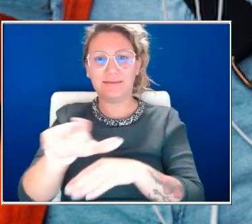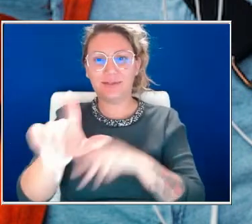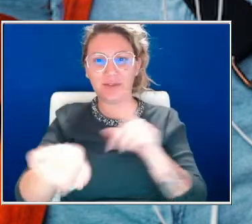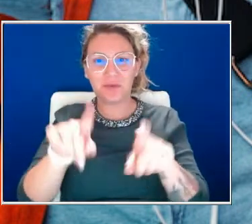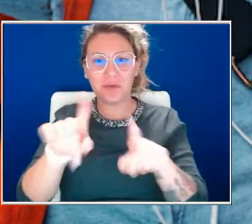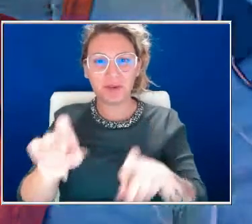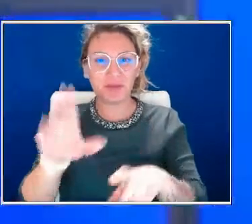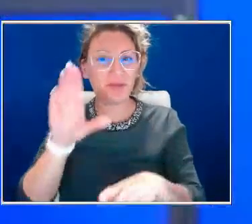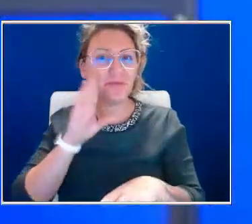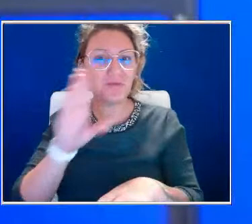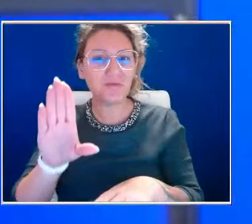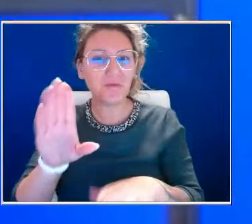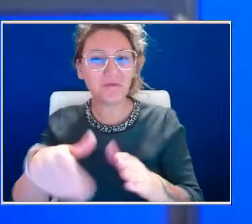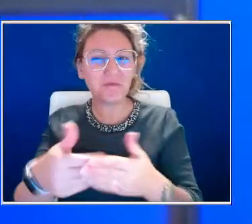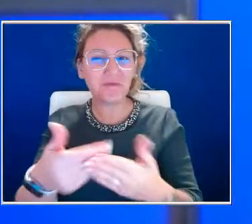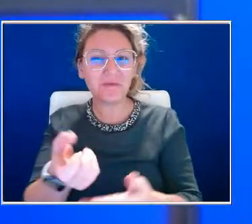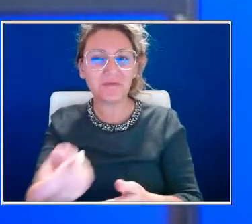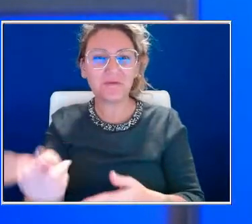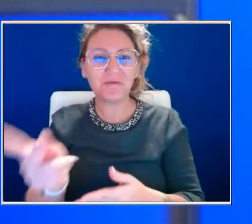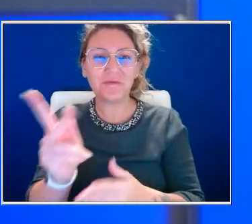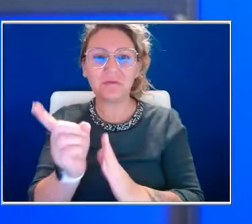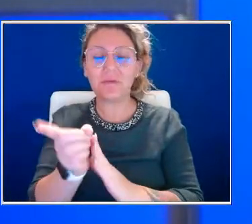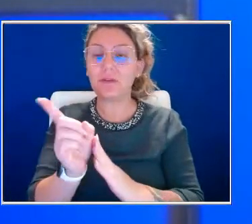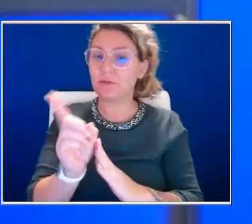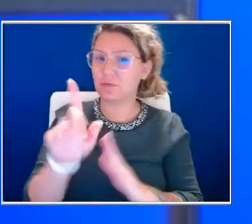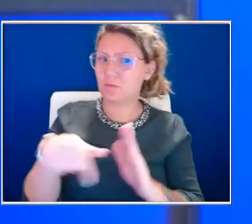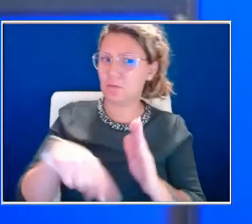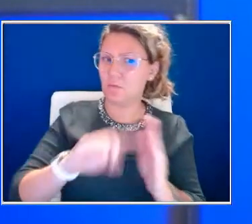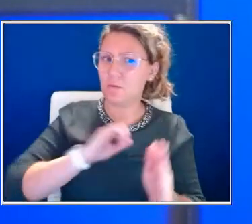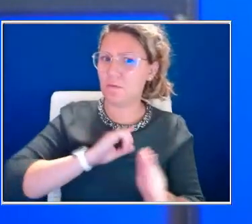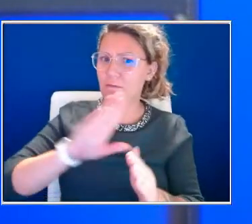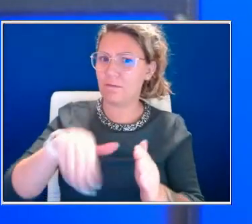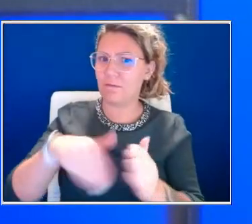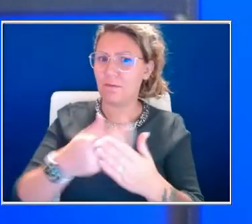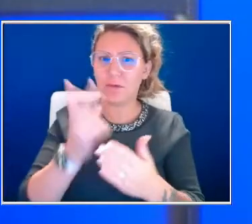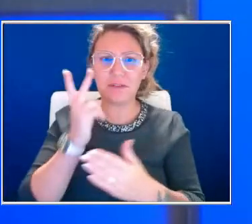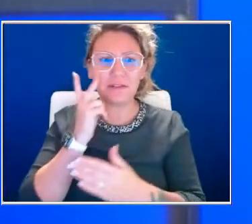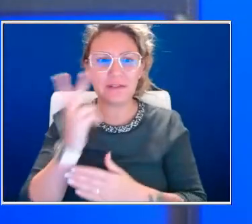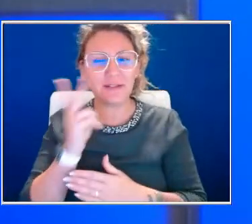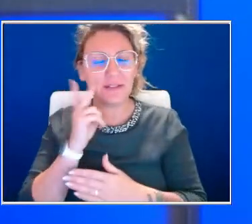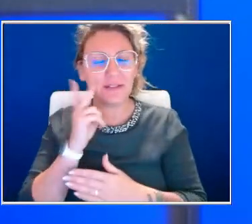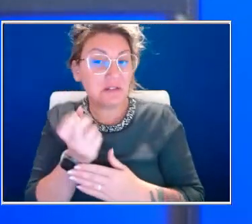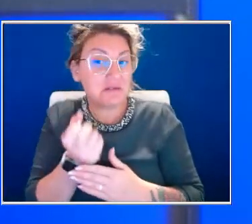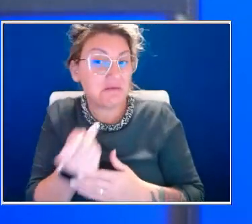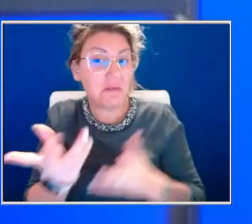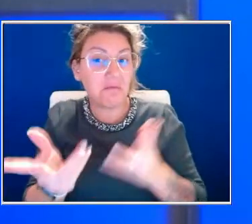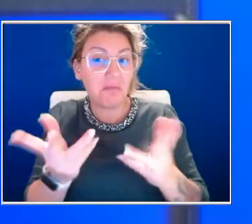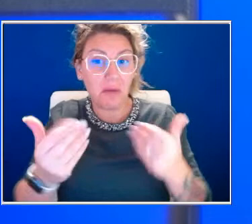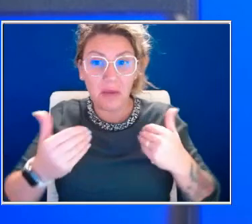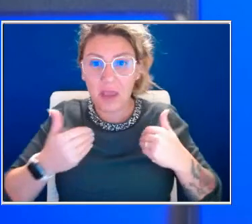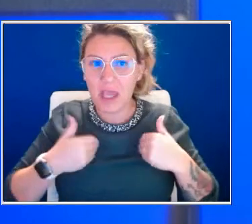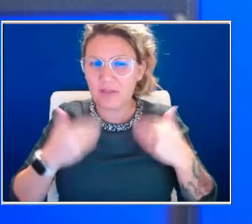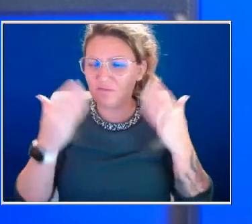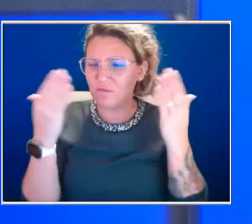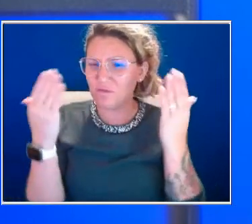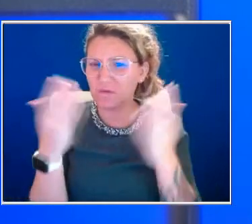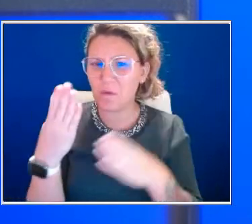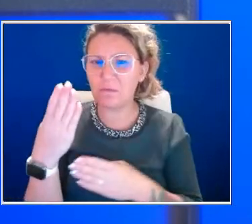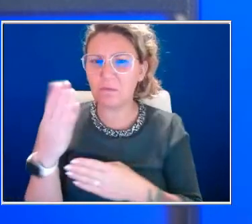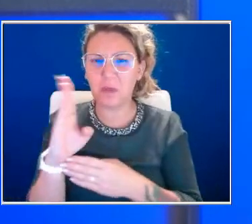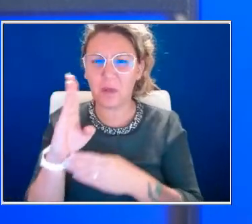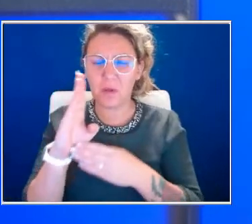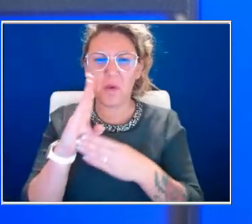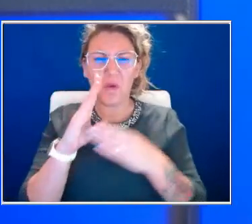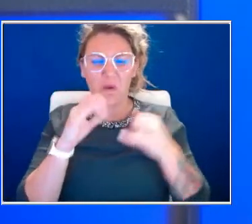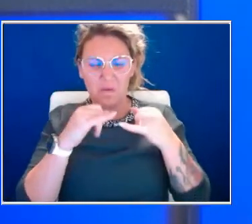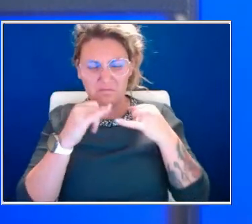just a bit. Well, we've all seen them, and some of you may even have them. Dark blue, swollen, twisted veins that can make your legs feel